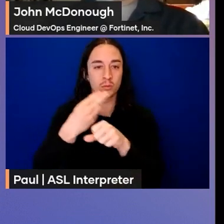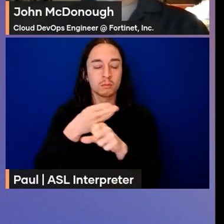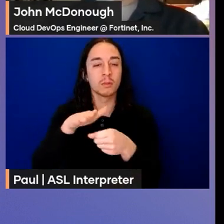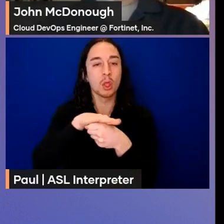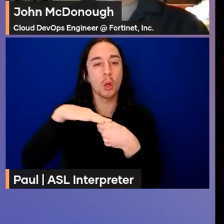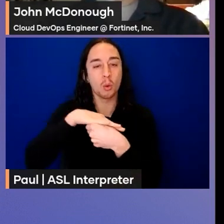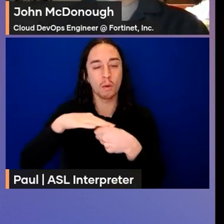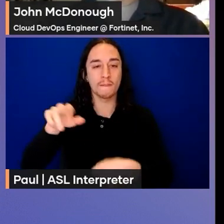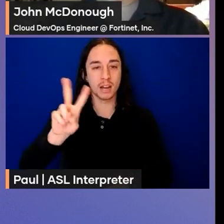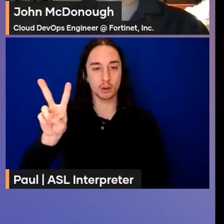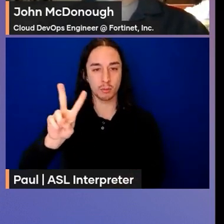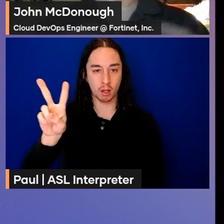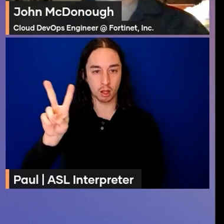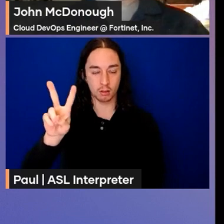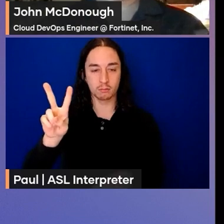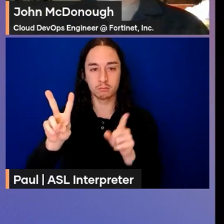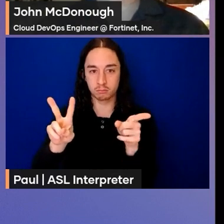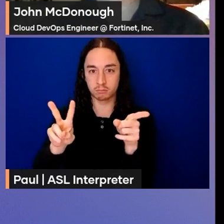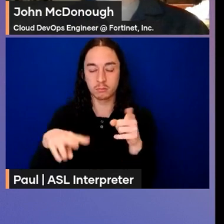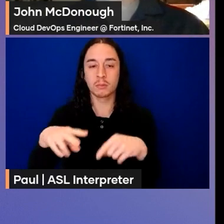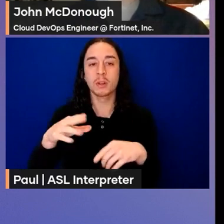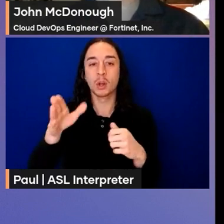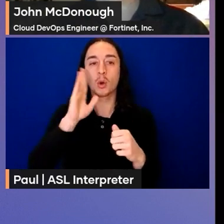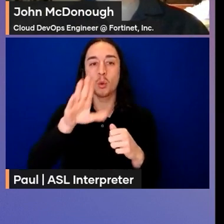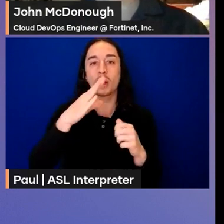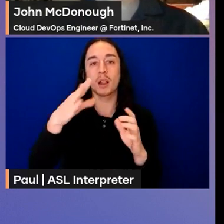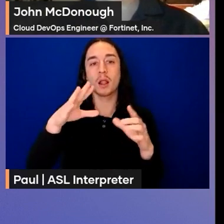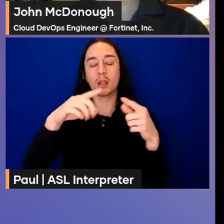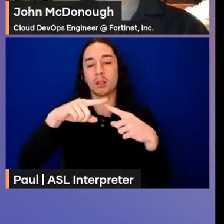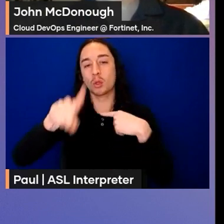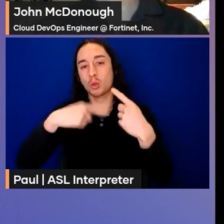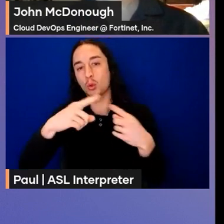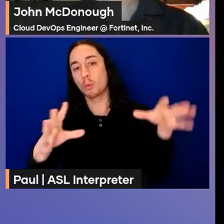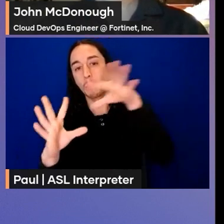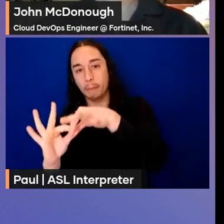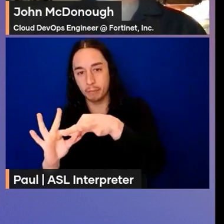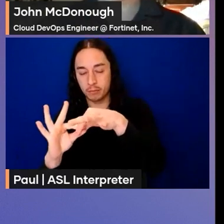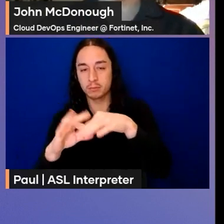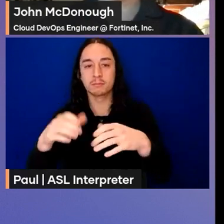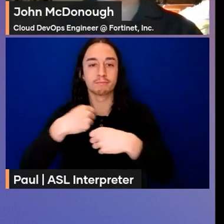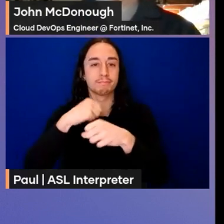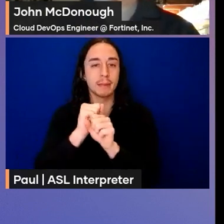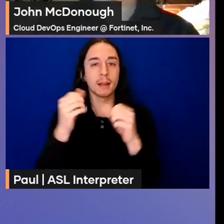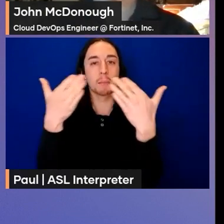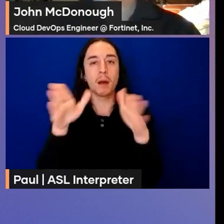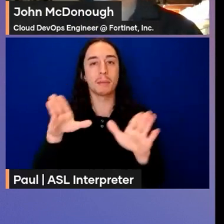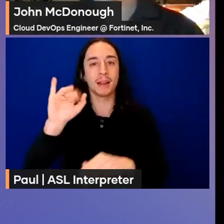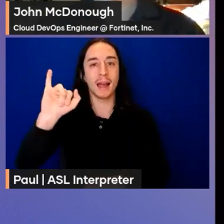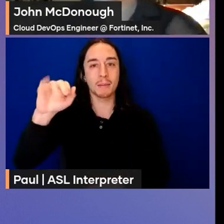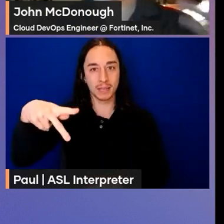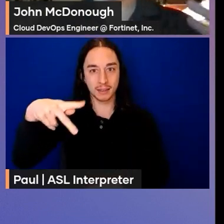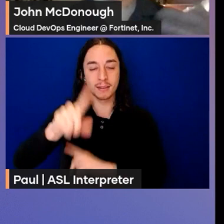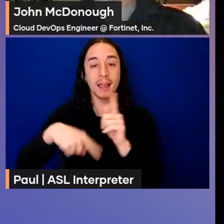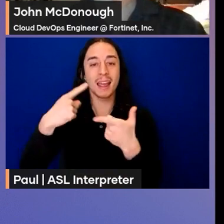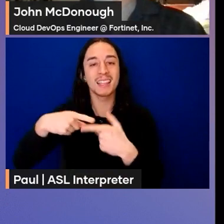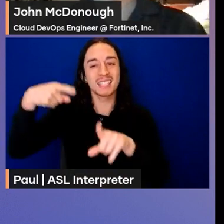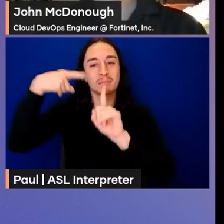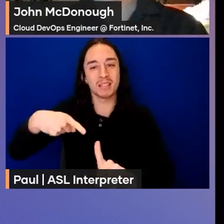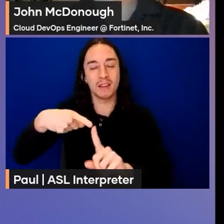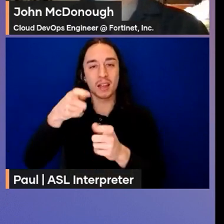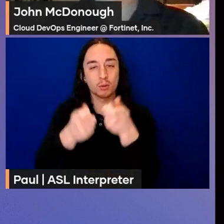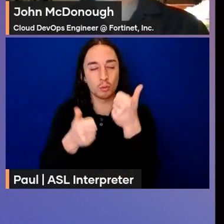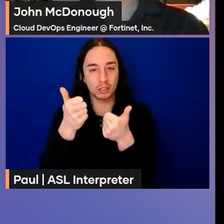variable to loop over to create public IPs. I specify my source as the